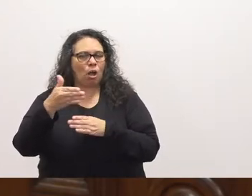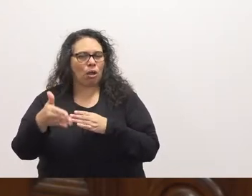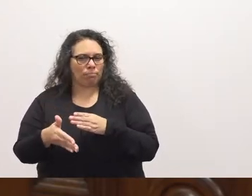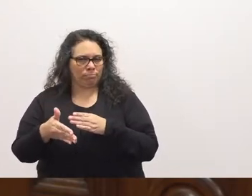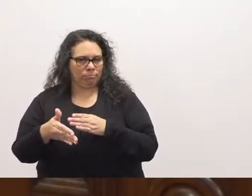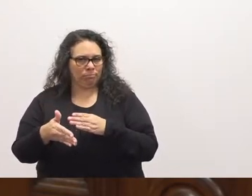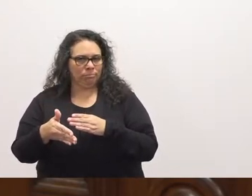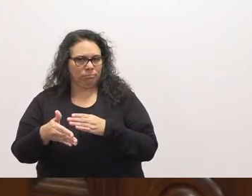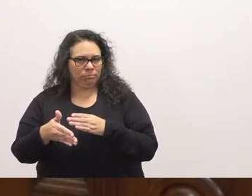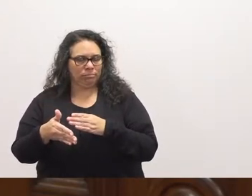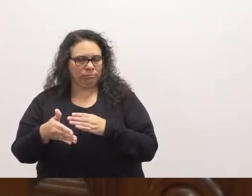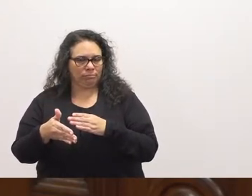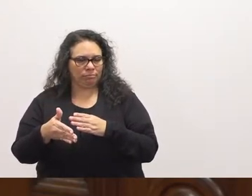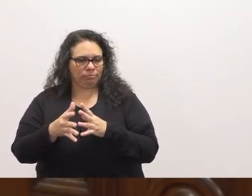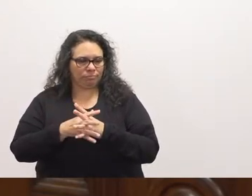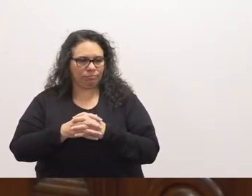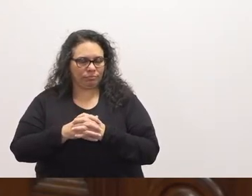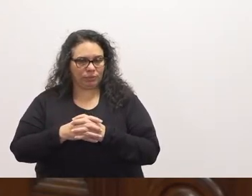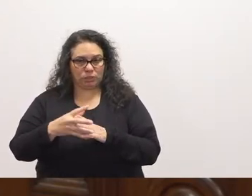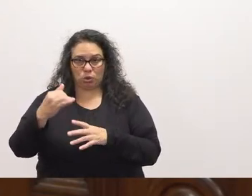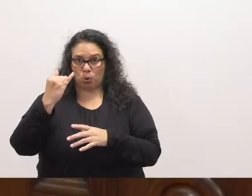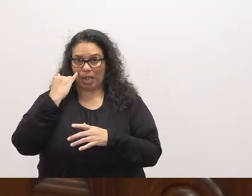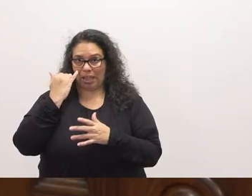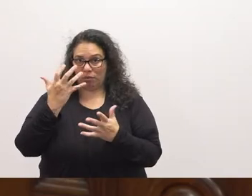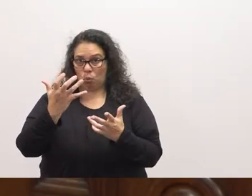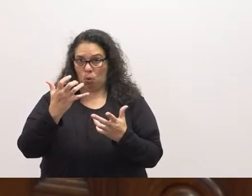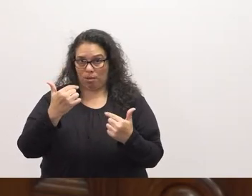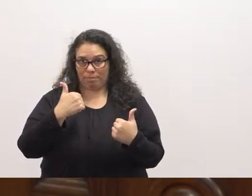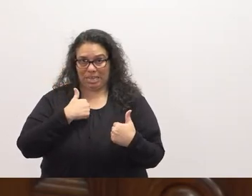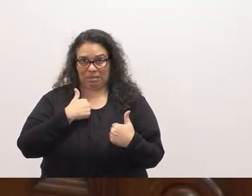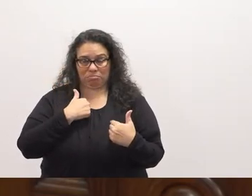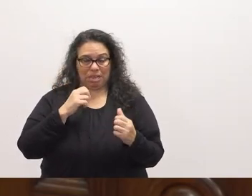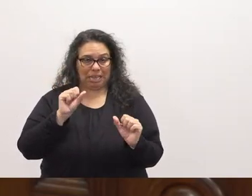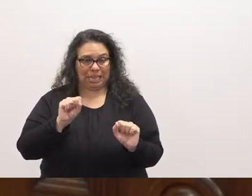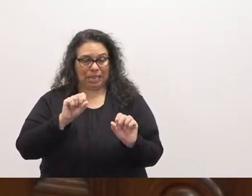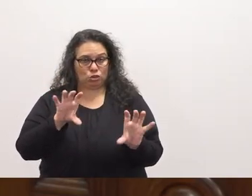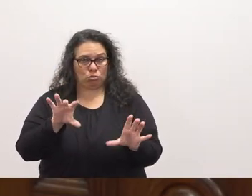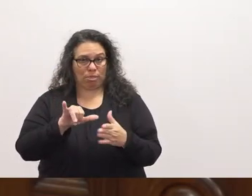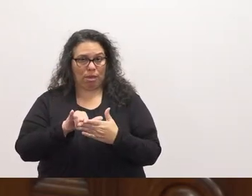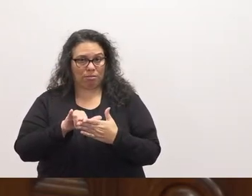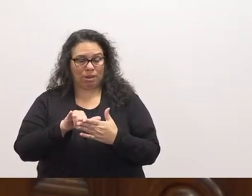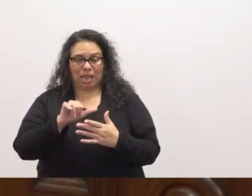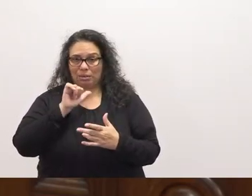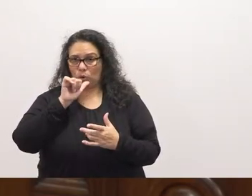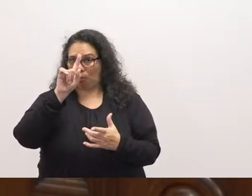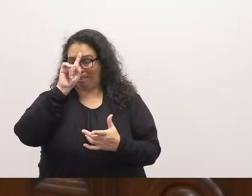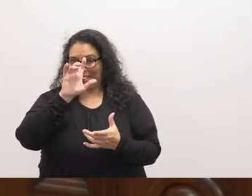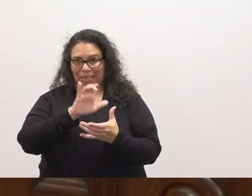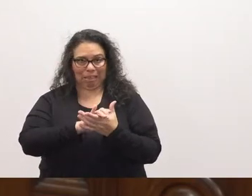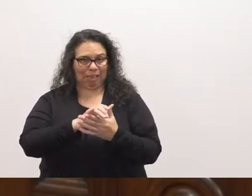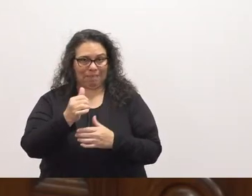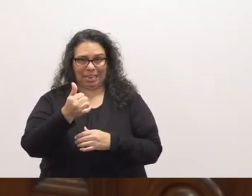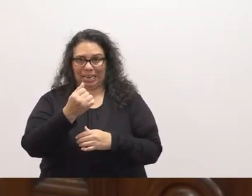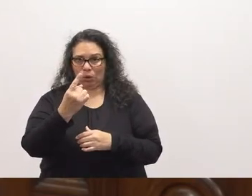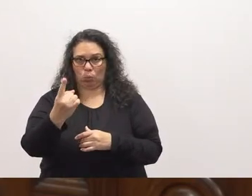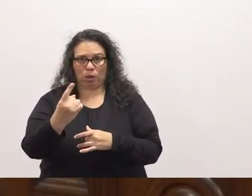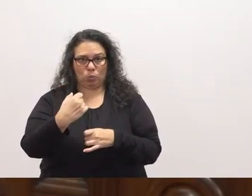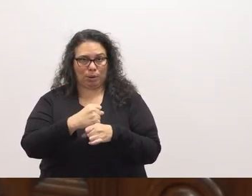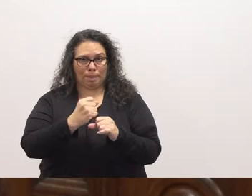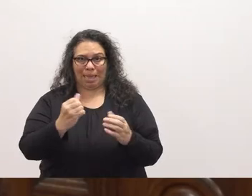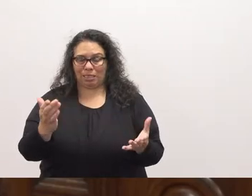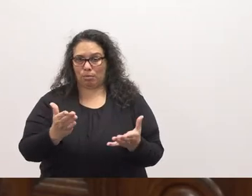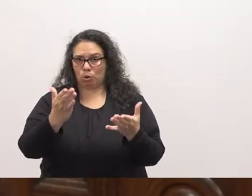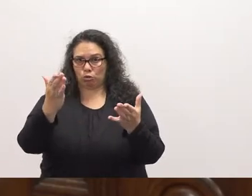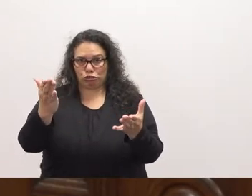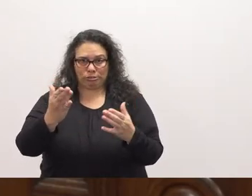So that, if you'd like me to, I could do that. I don't believe anybody would make that motion,